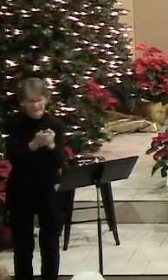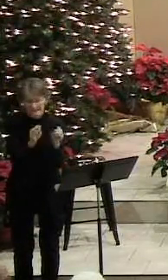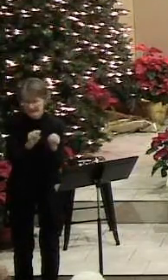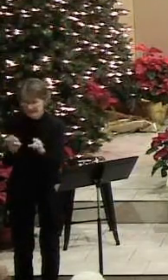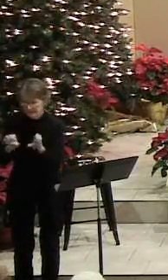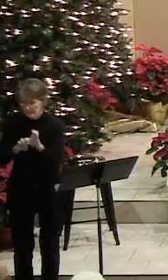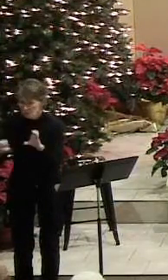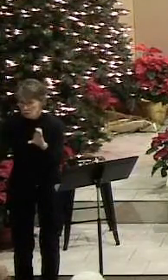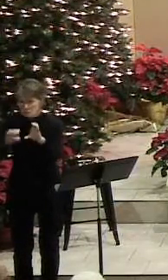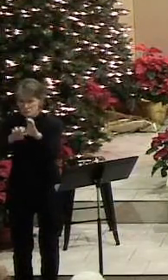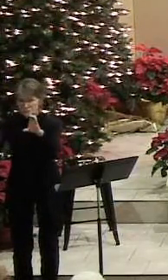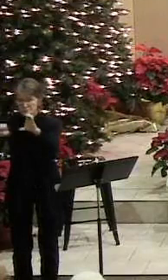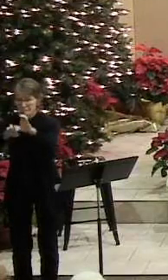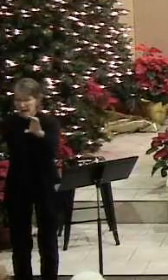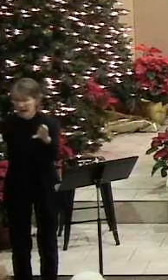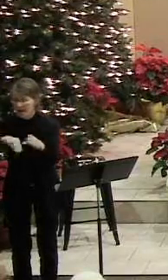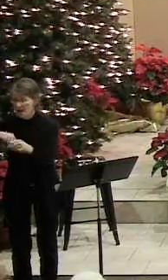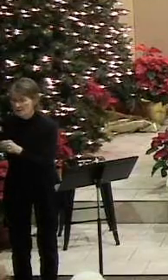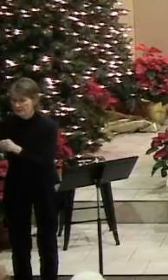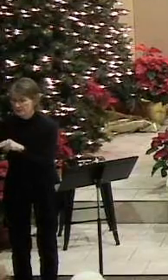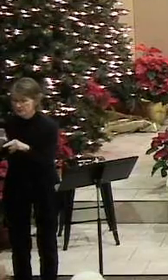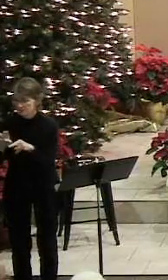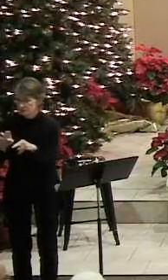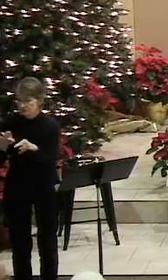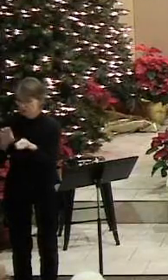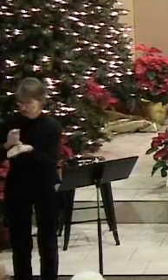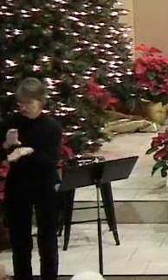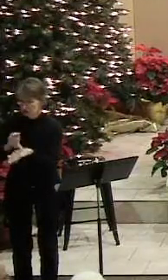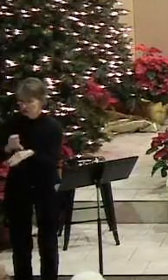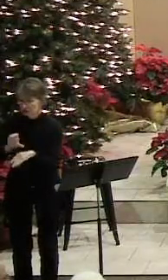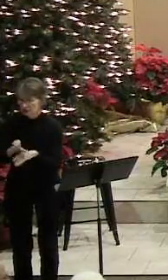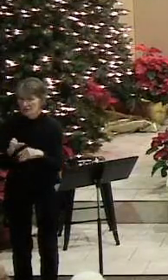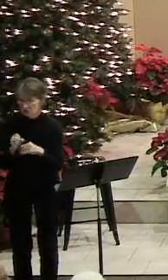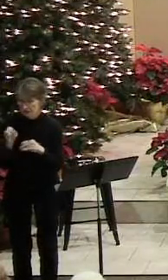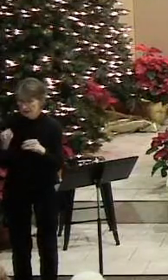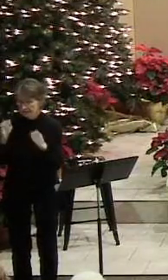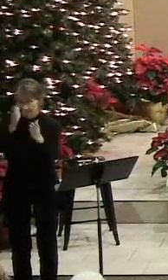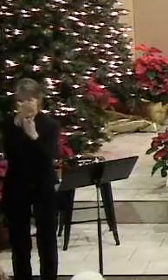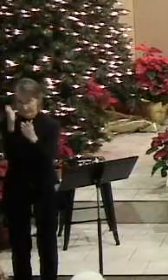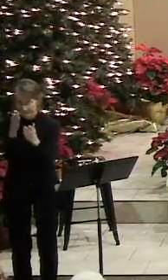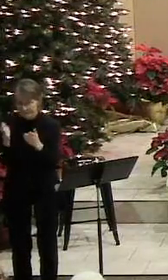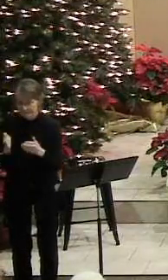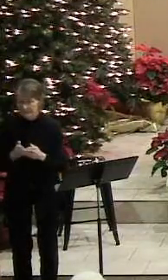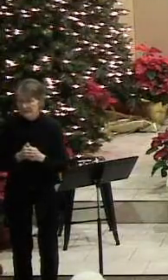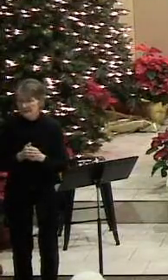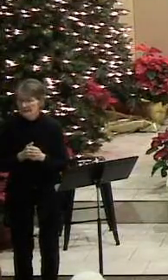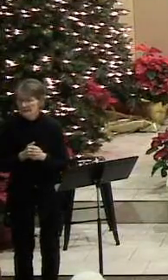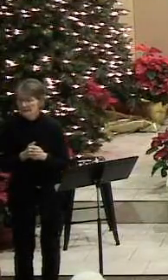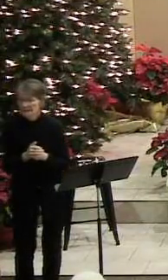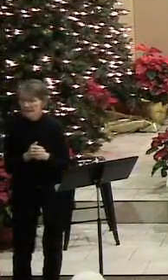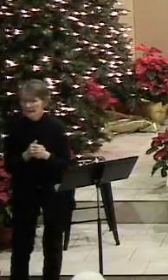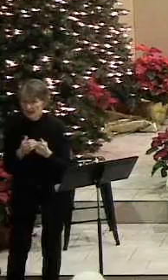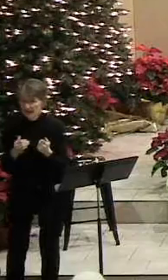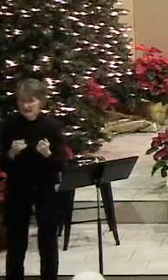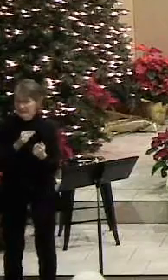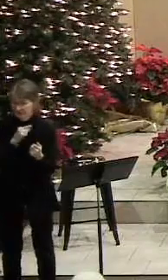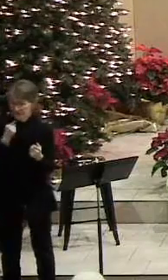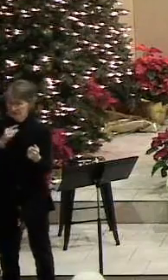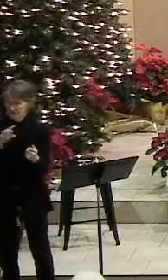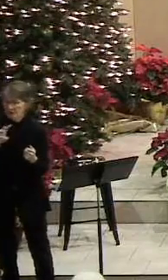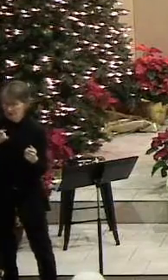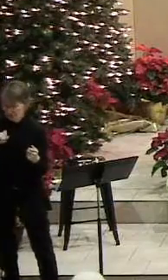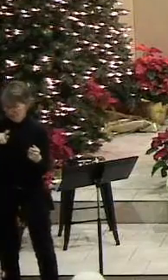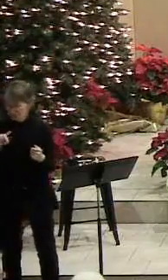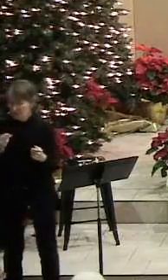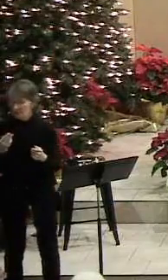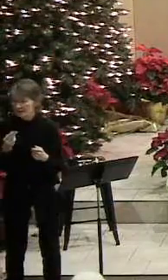Mass on Sunday, January 16th. Father Wirth is a celebrant for this Mass, assisted by Deacon Ken. I